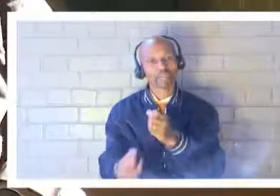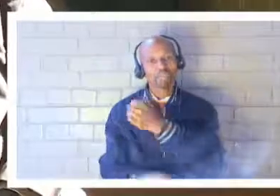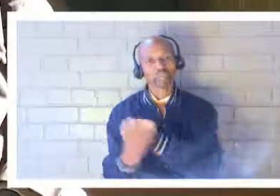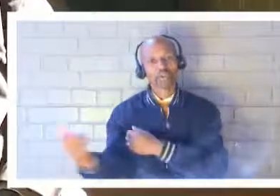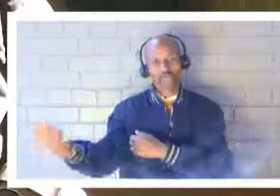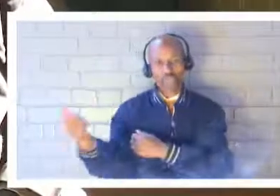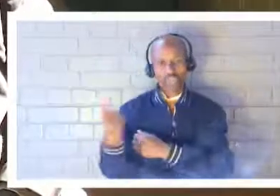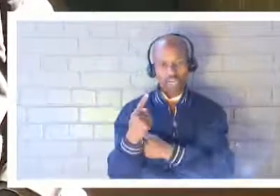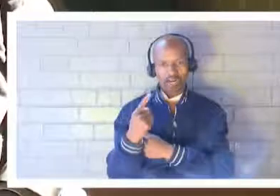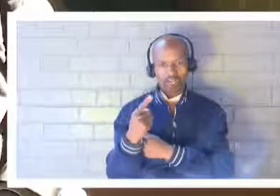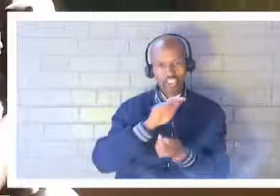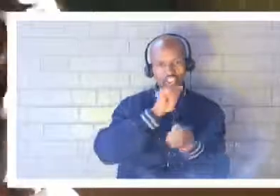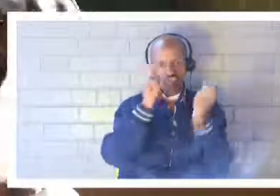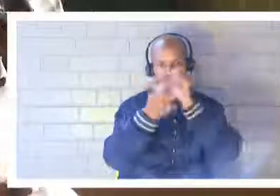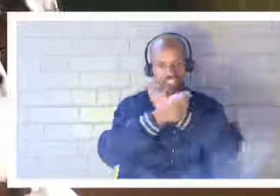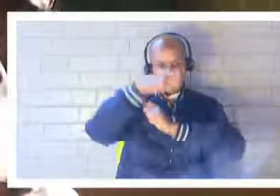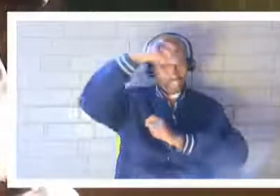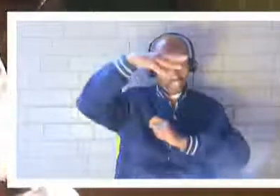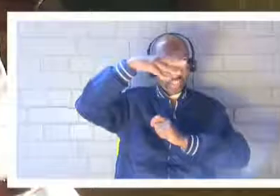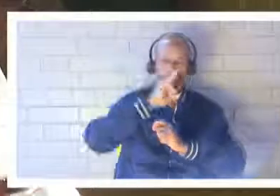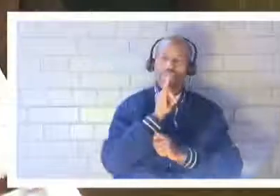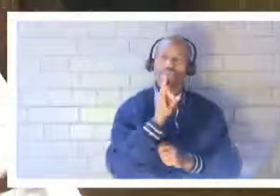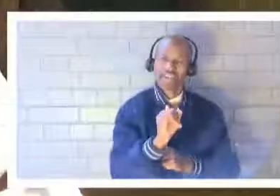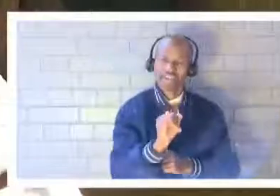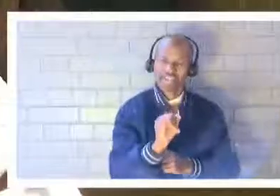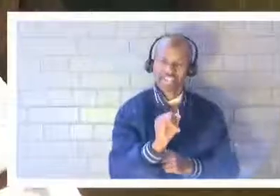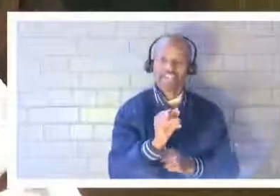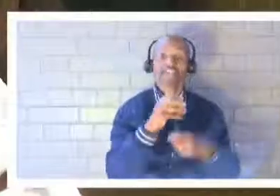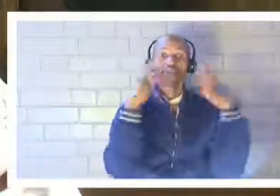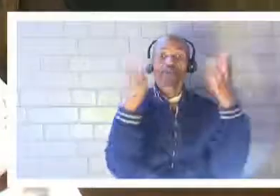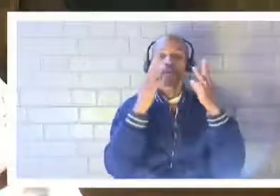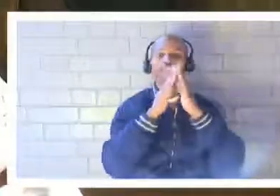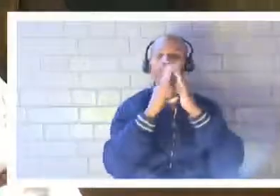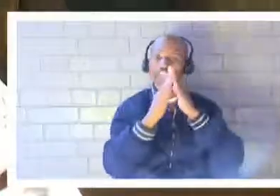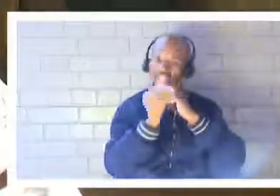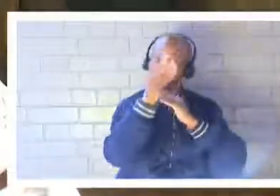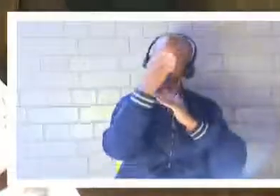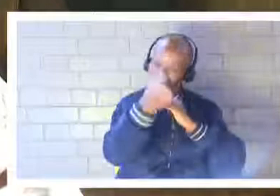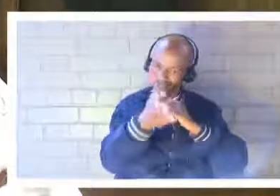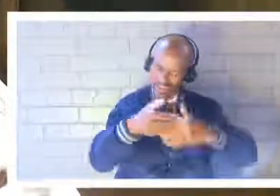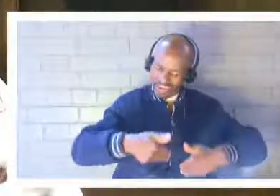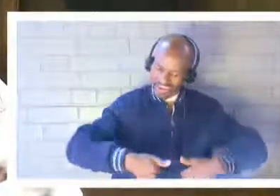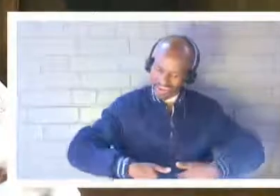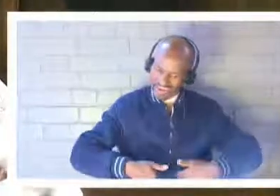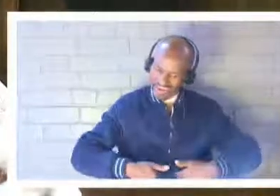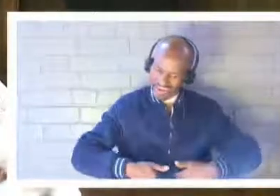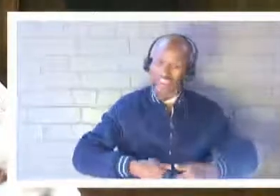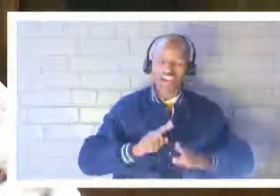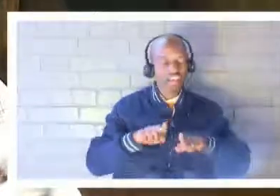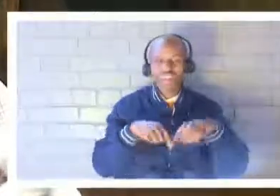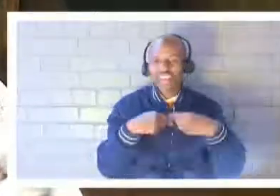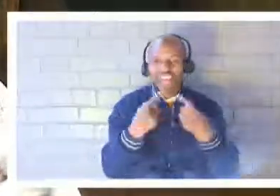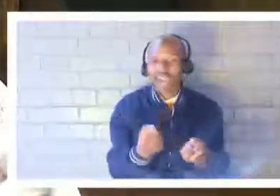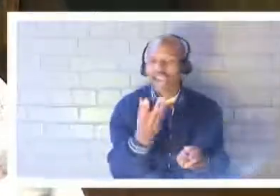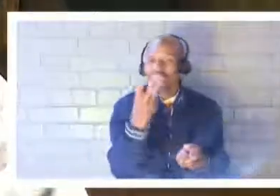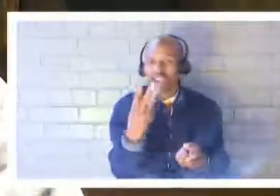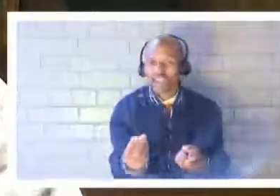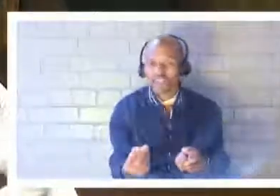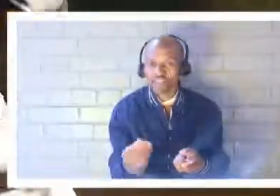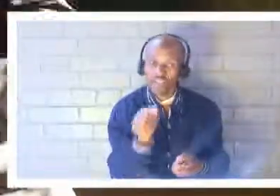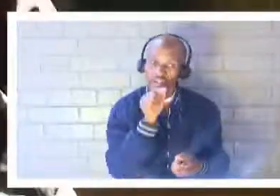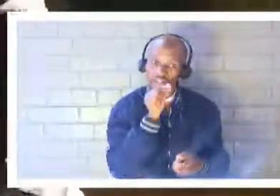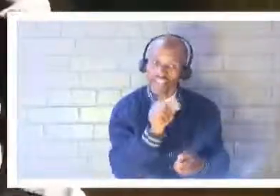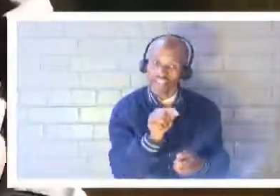disgrace. When some people in the township are hungry and unable to actually get